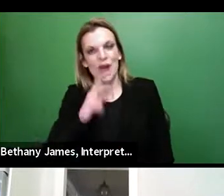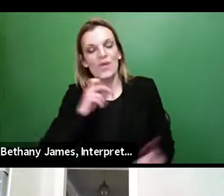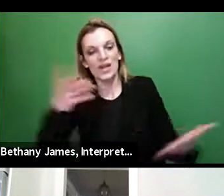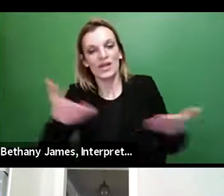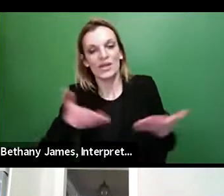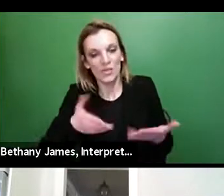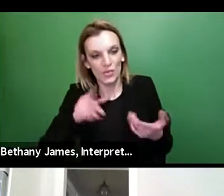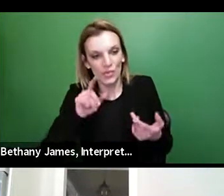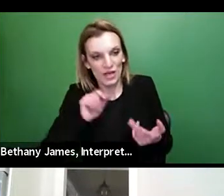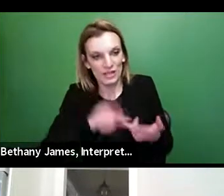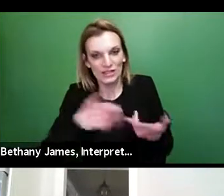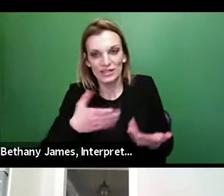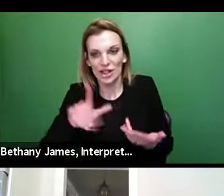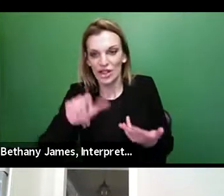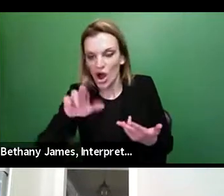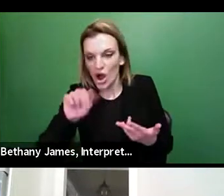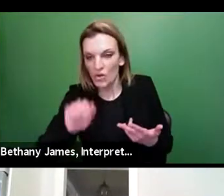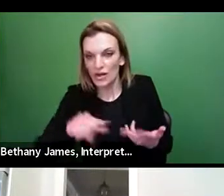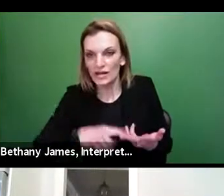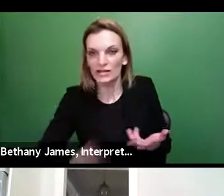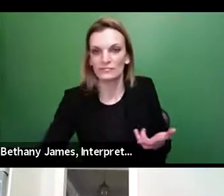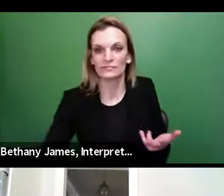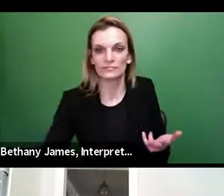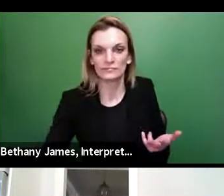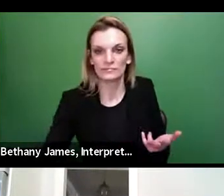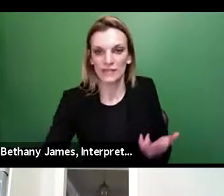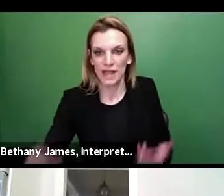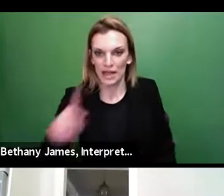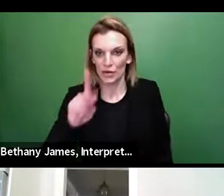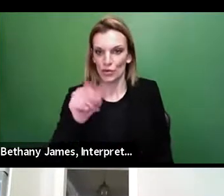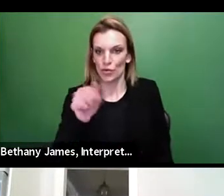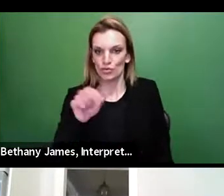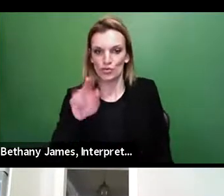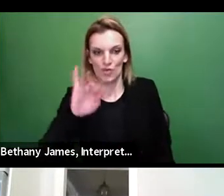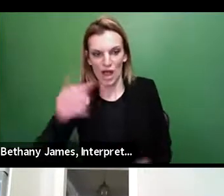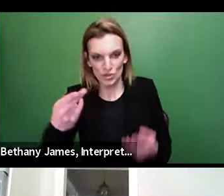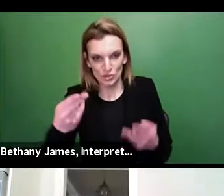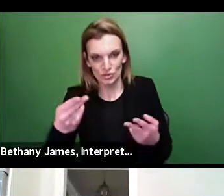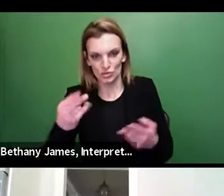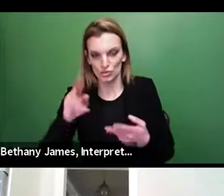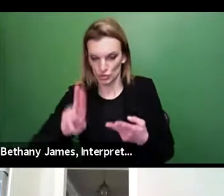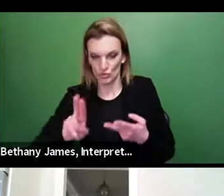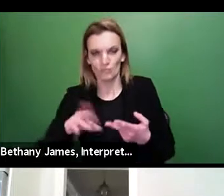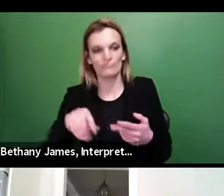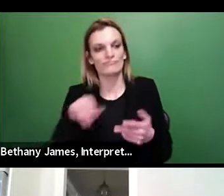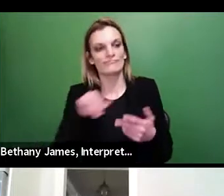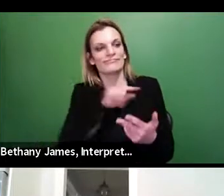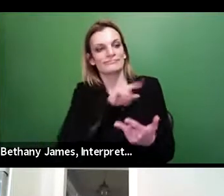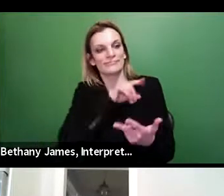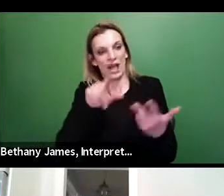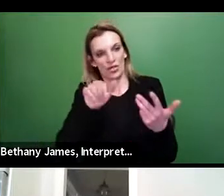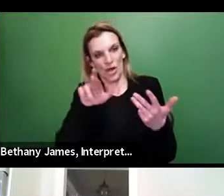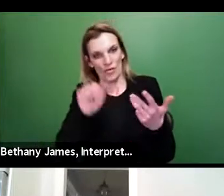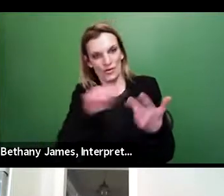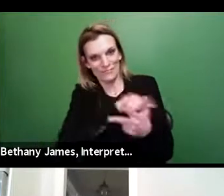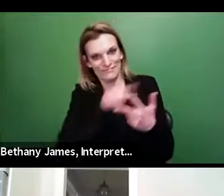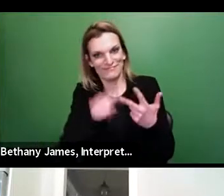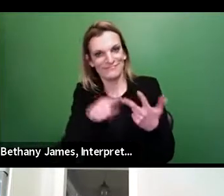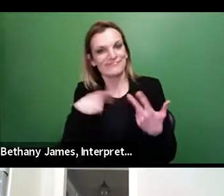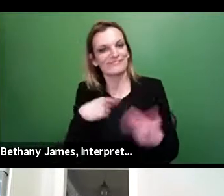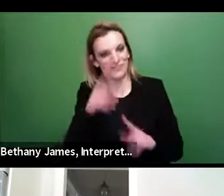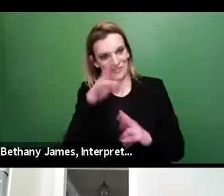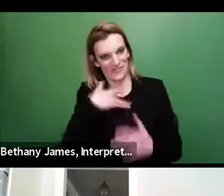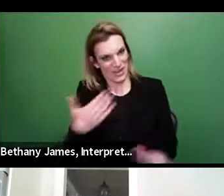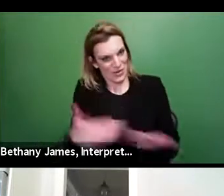Corvo, Commissioner Lara, and Commissioner Kosaraju. I'm honored to serve alongside you and look forward to working